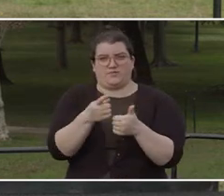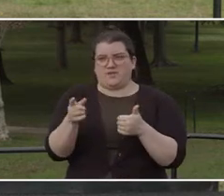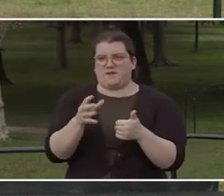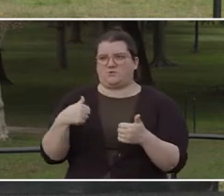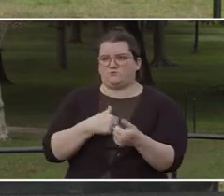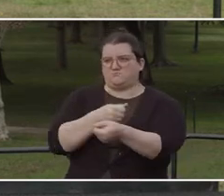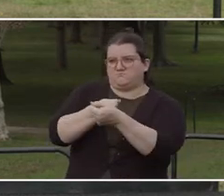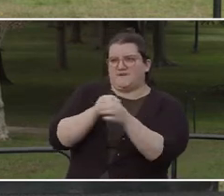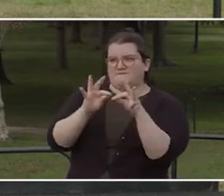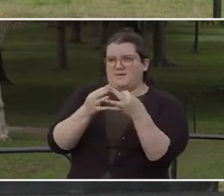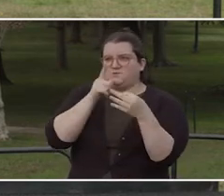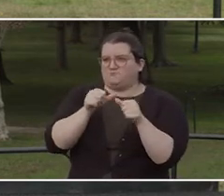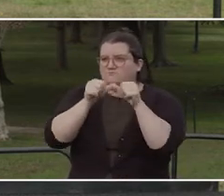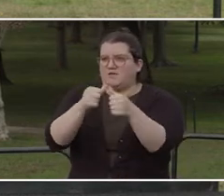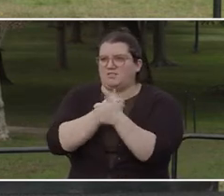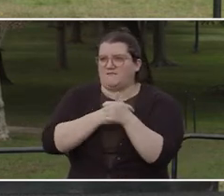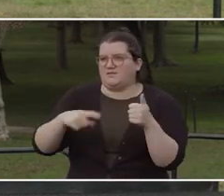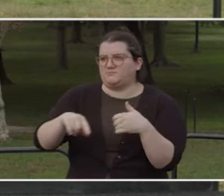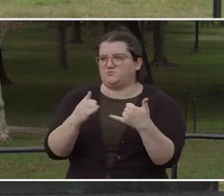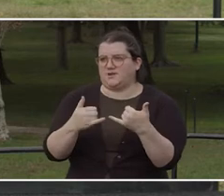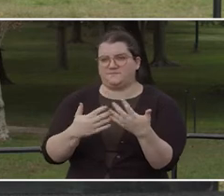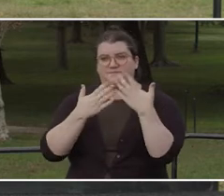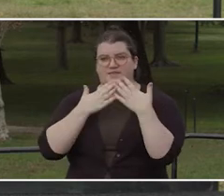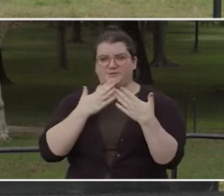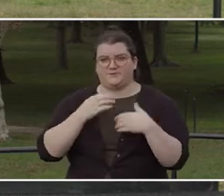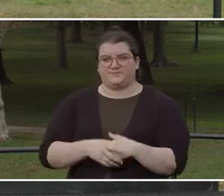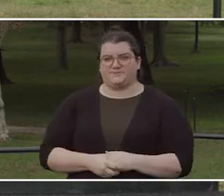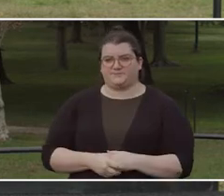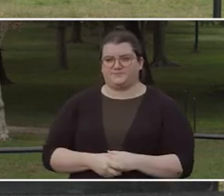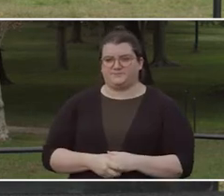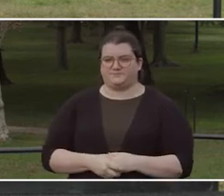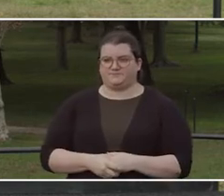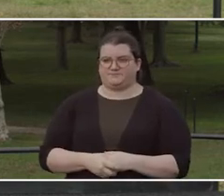families who love them today. Thank you.